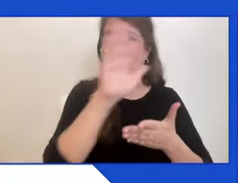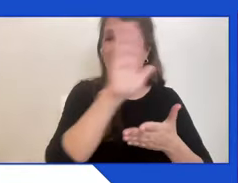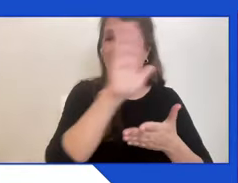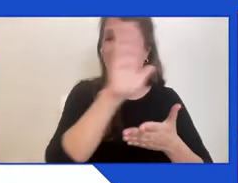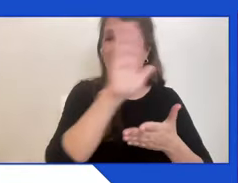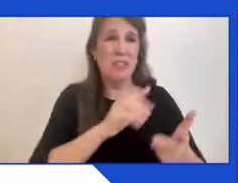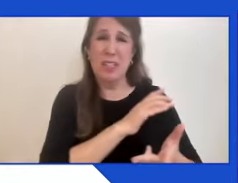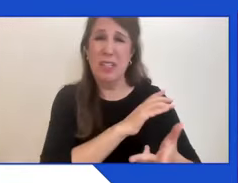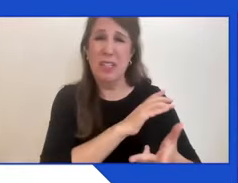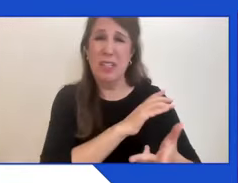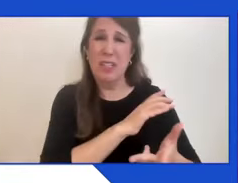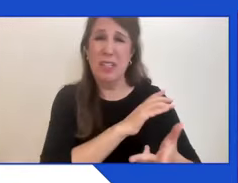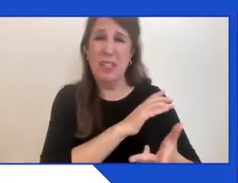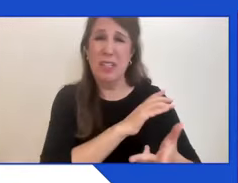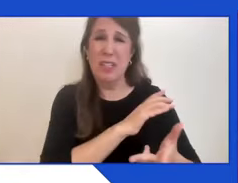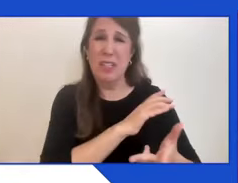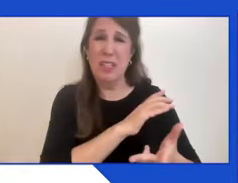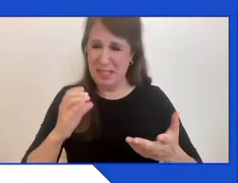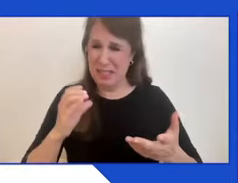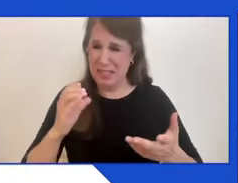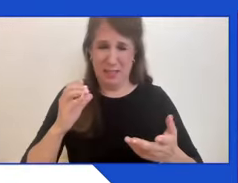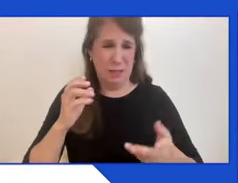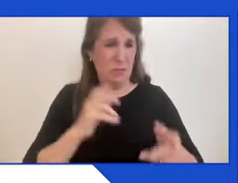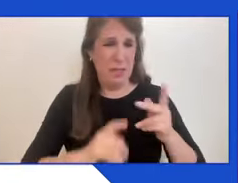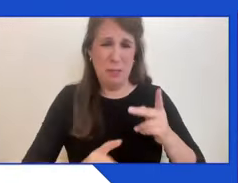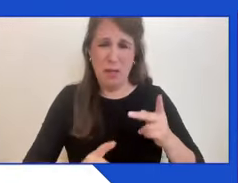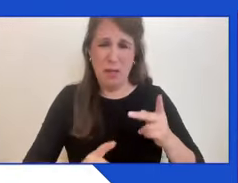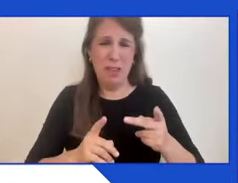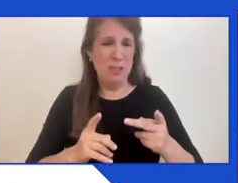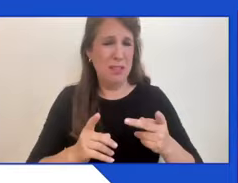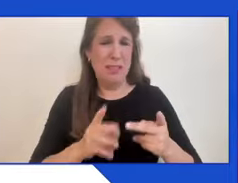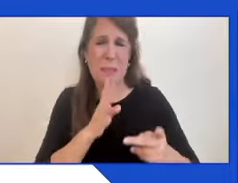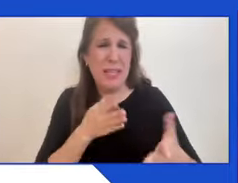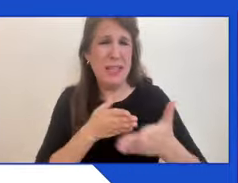of anti-Semitism must be stopped.